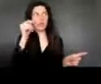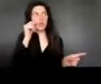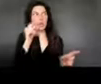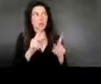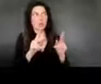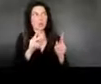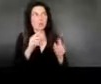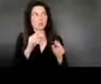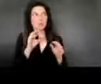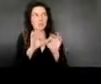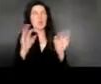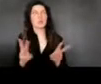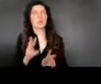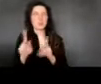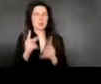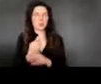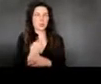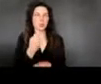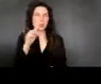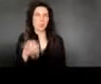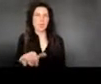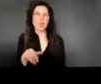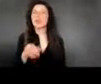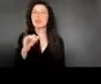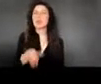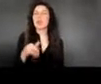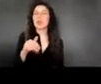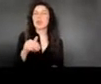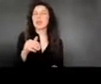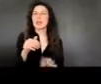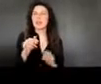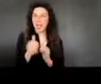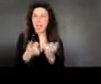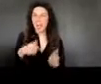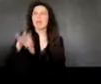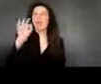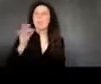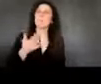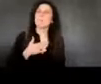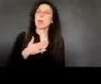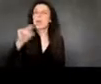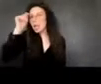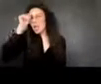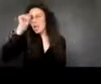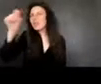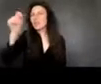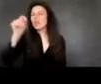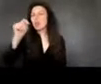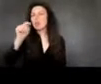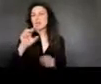there. So that's what brought me to my theoretical framework. But